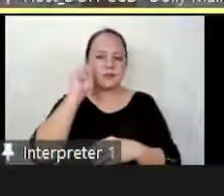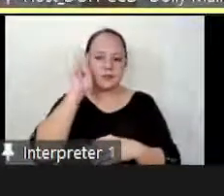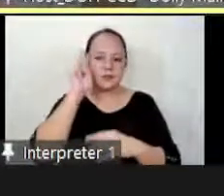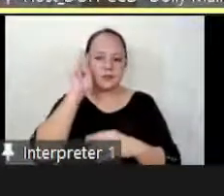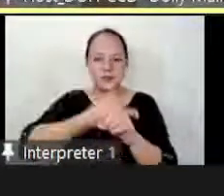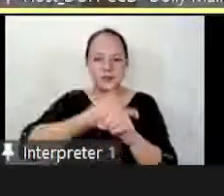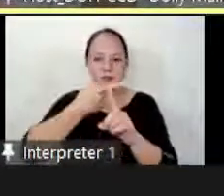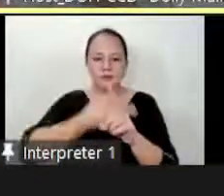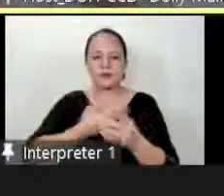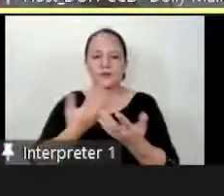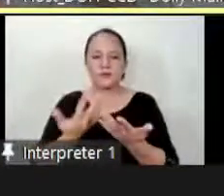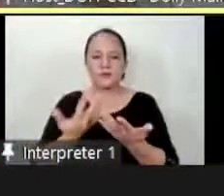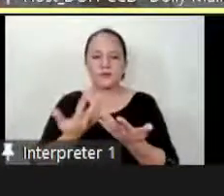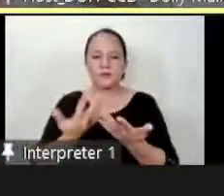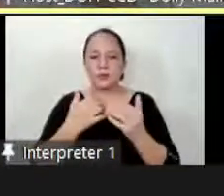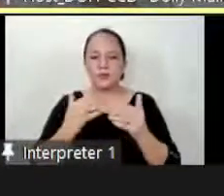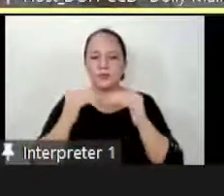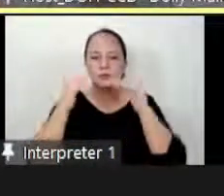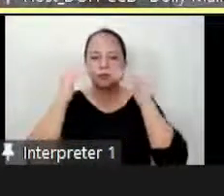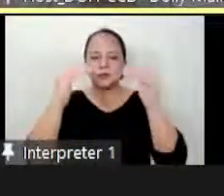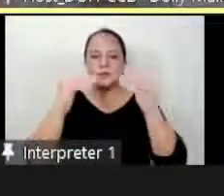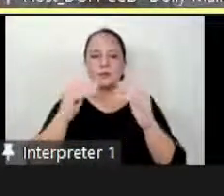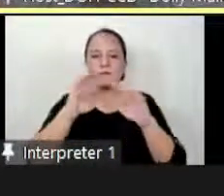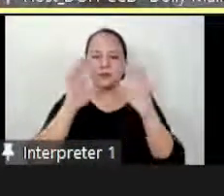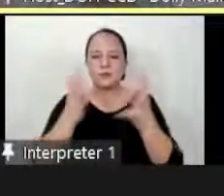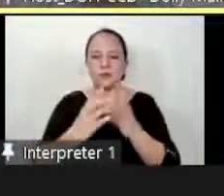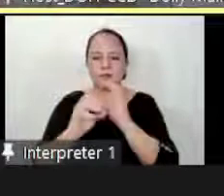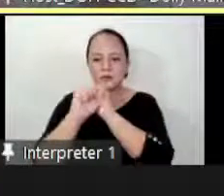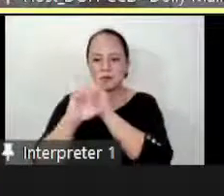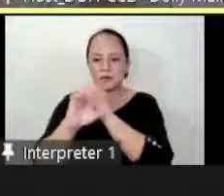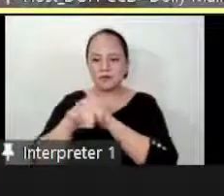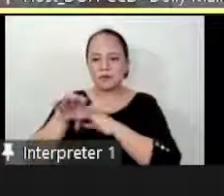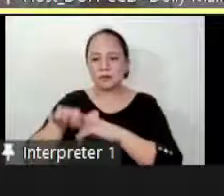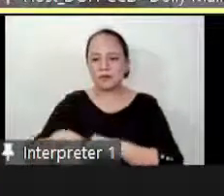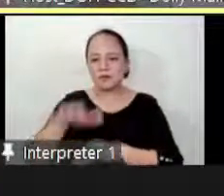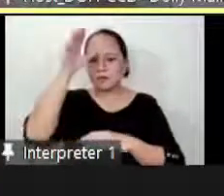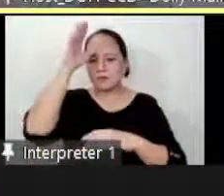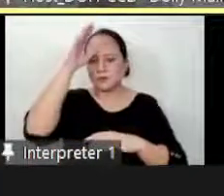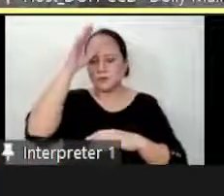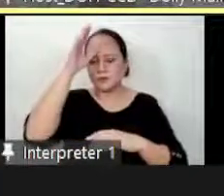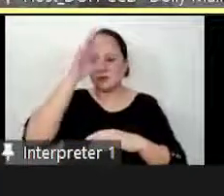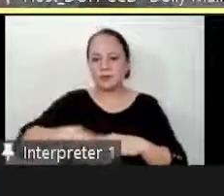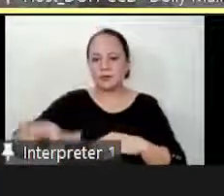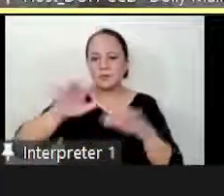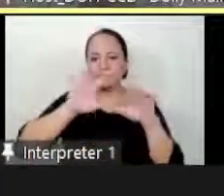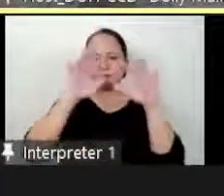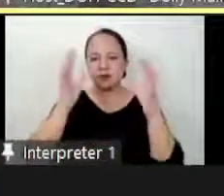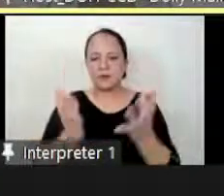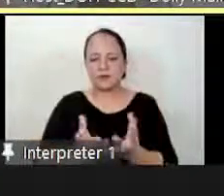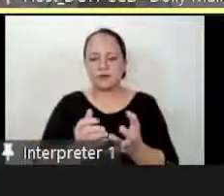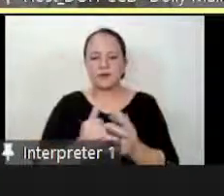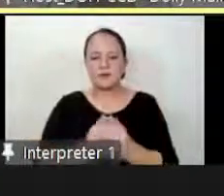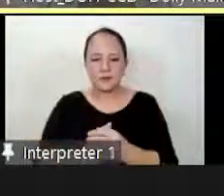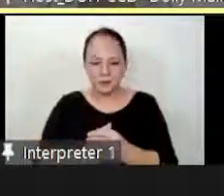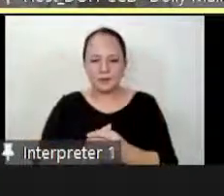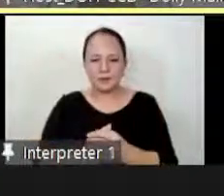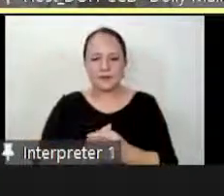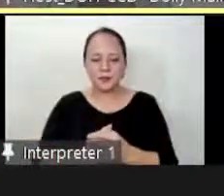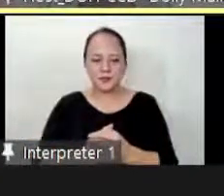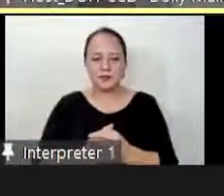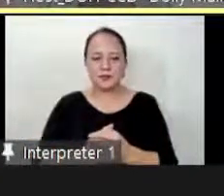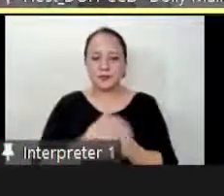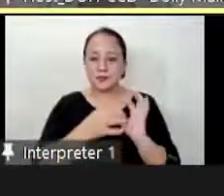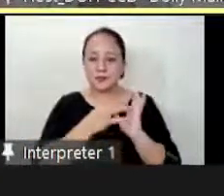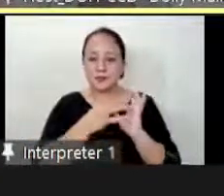which seeks to advance global advocacies for childhood cancer around the world. In line with